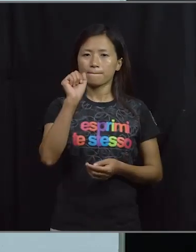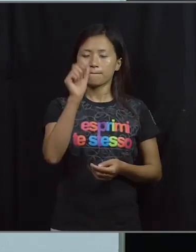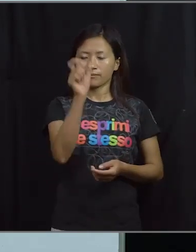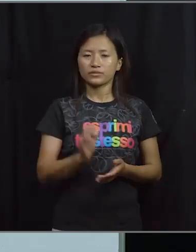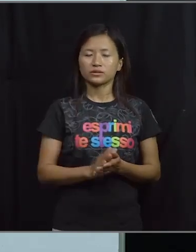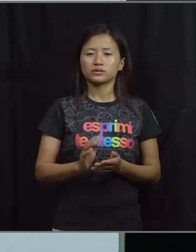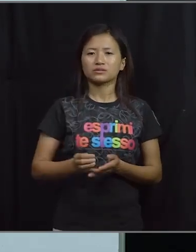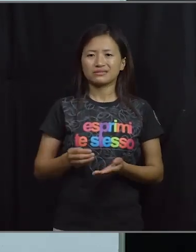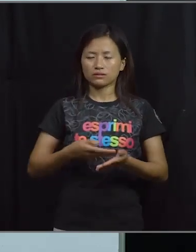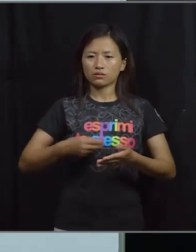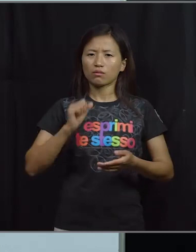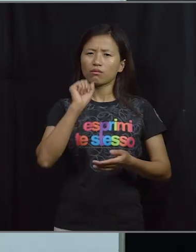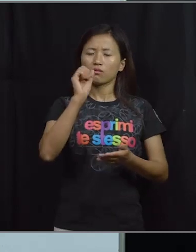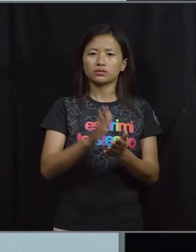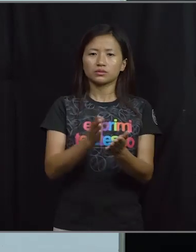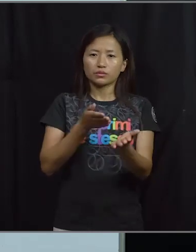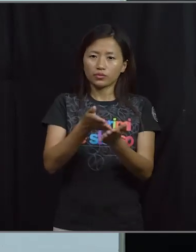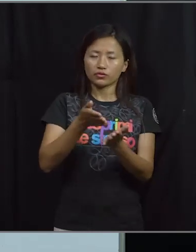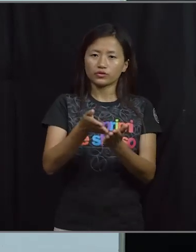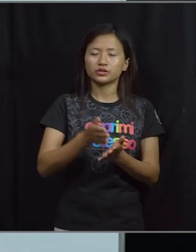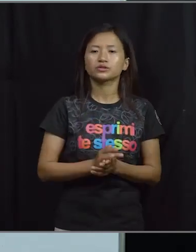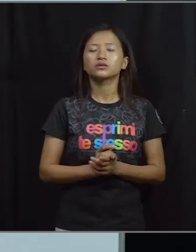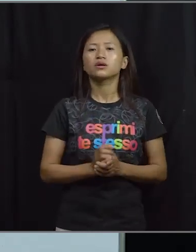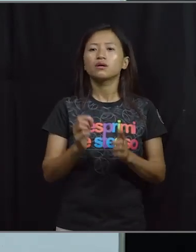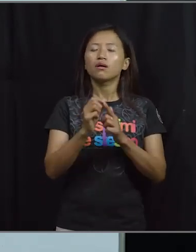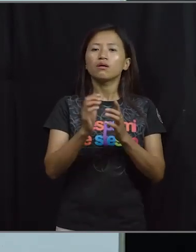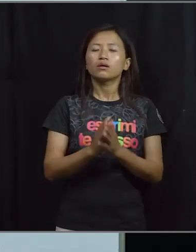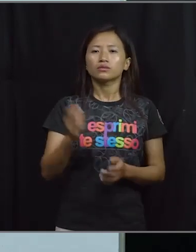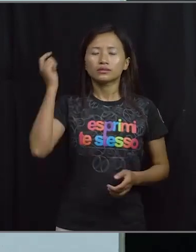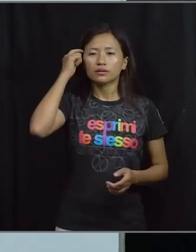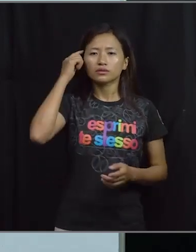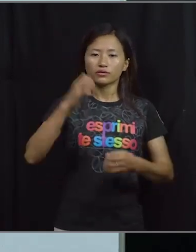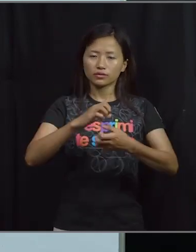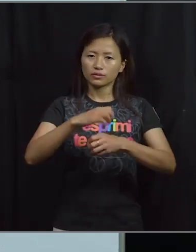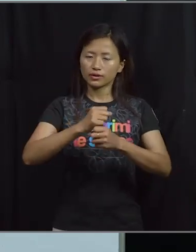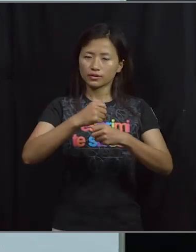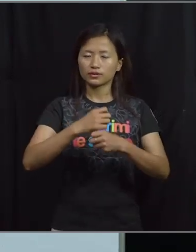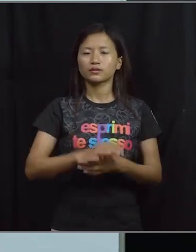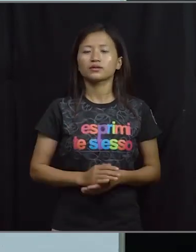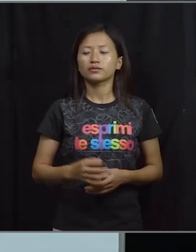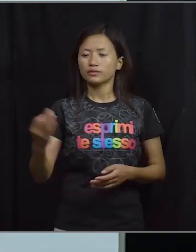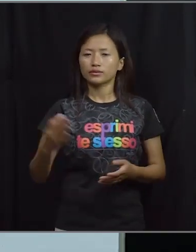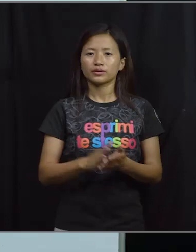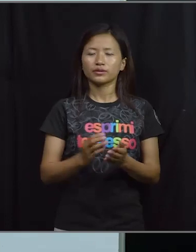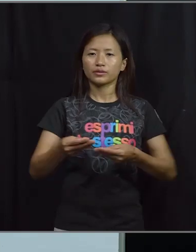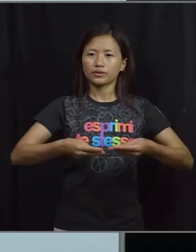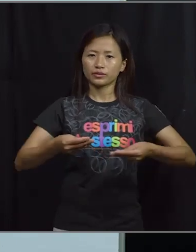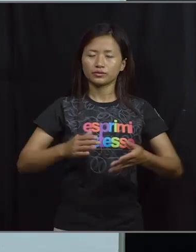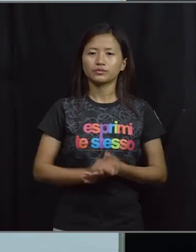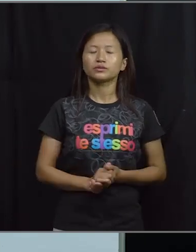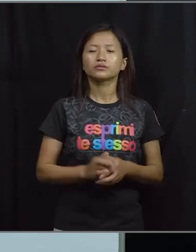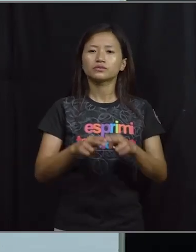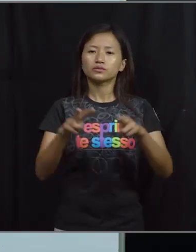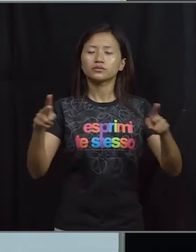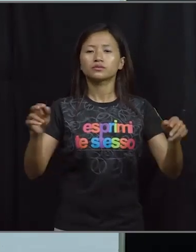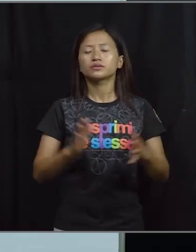their profession, who works for the enterprise, and who thinks of creating a new enterprise. So these are the different